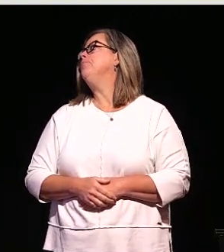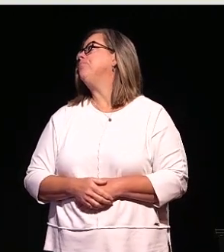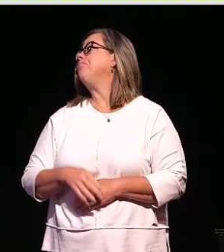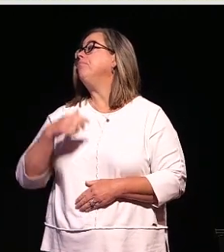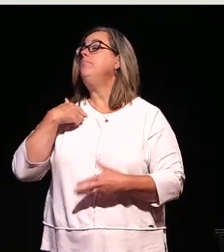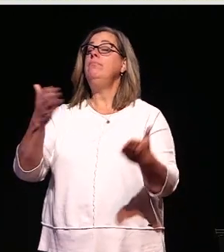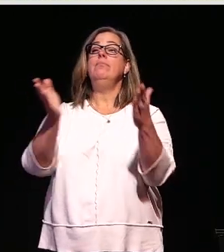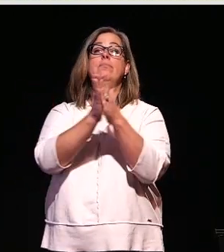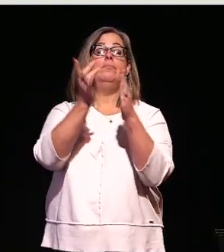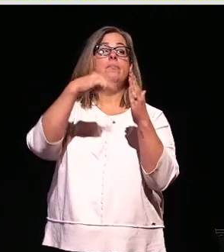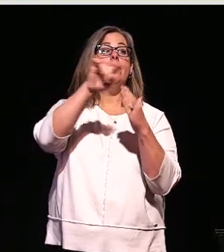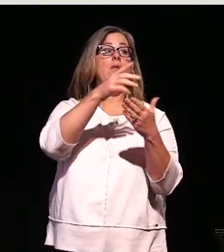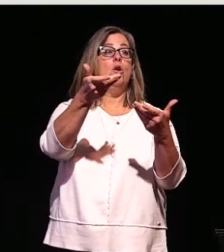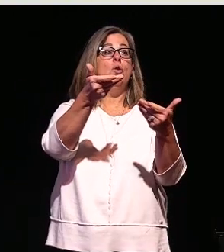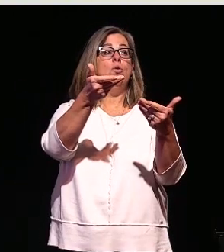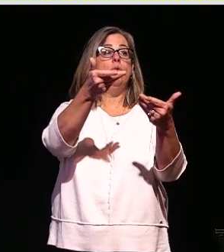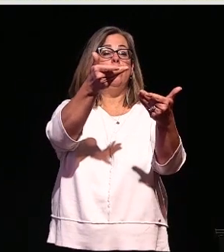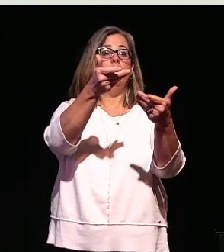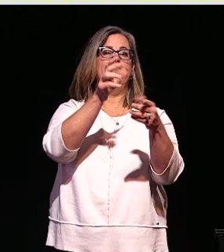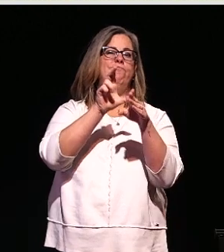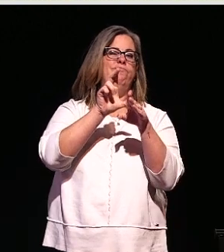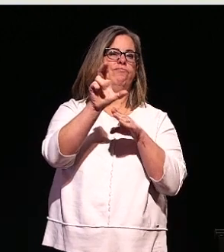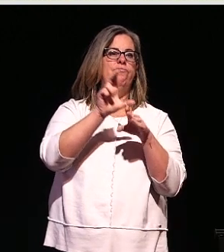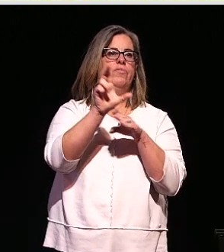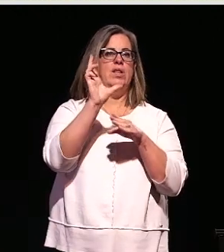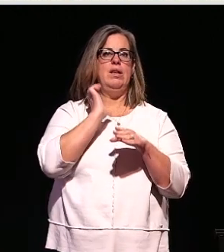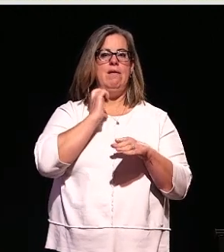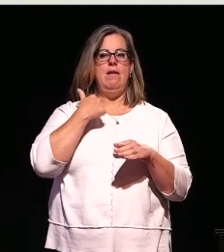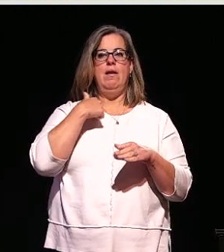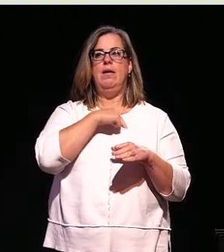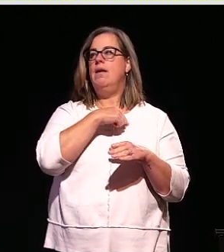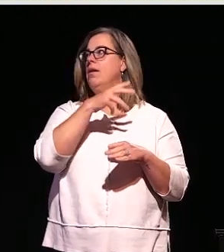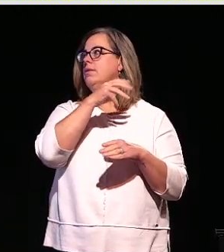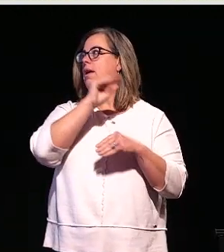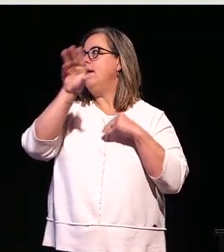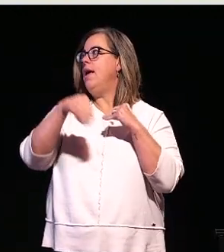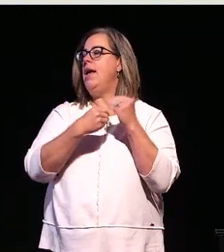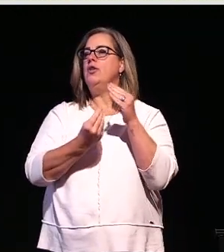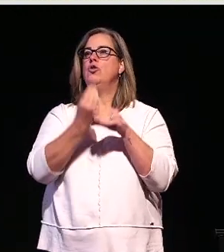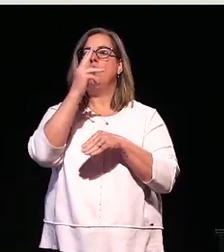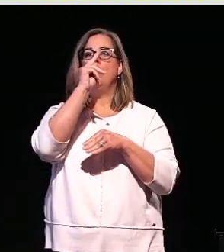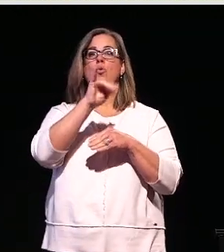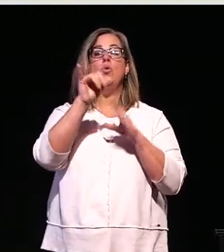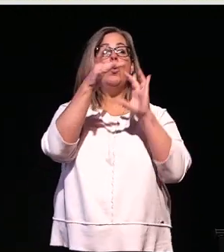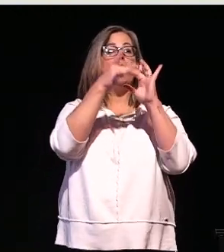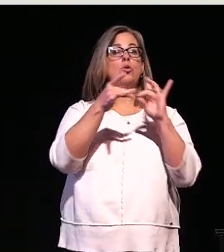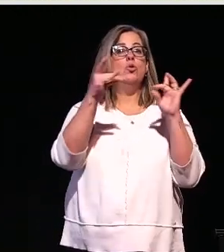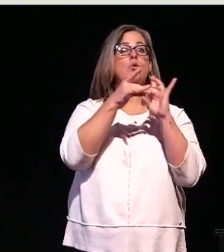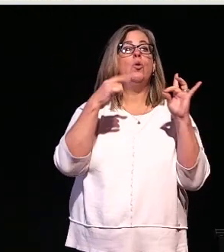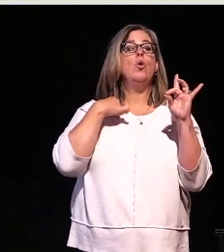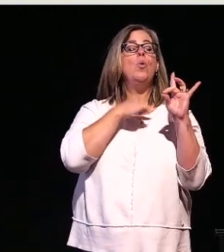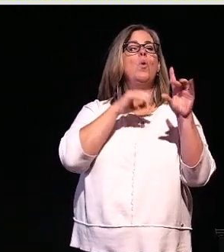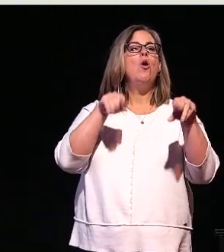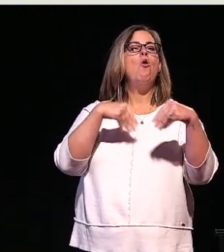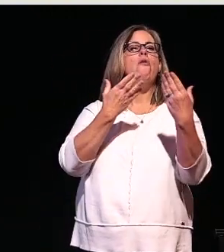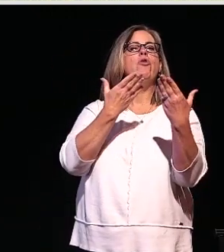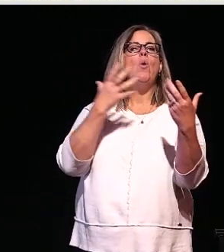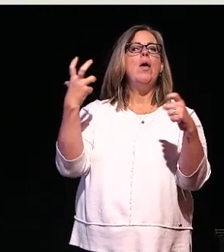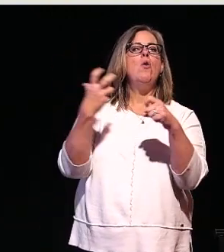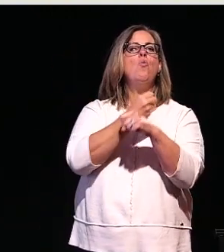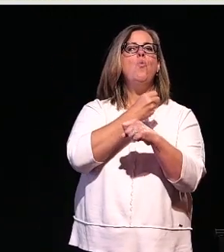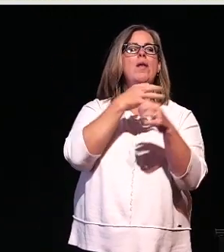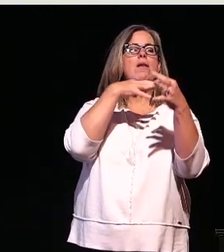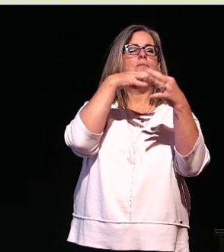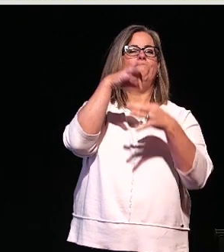invest in us and add, for better or for worse, to the Grow New York story. We offer you a winning recipe. We